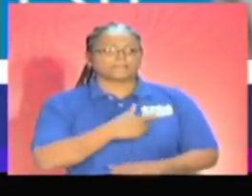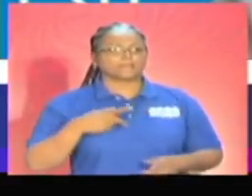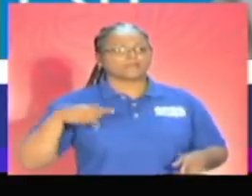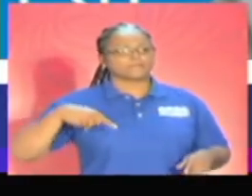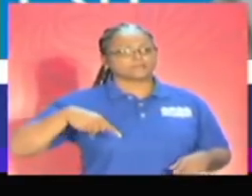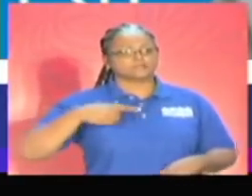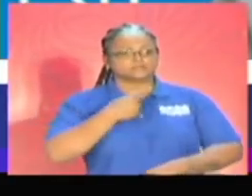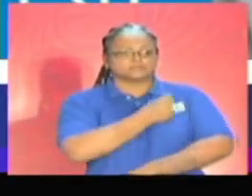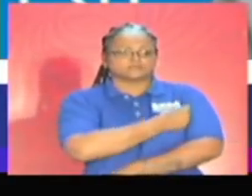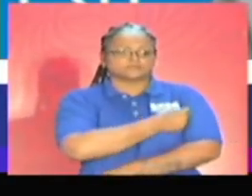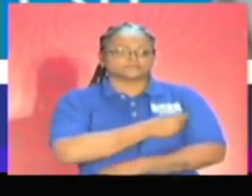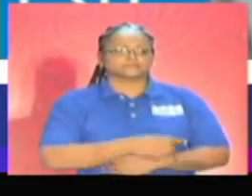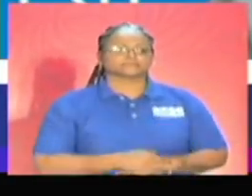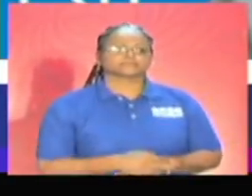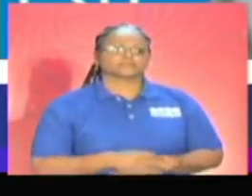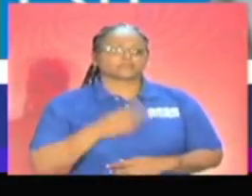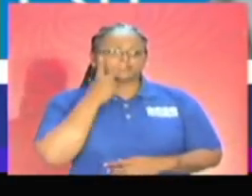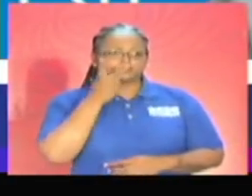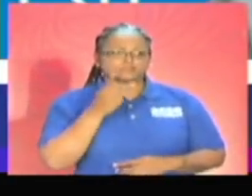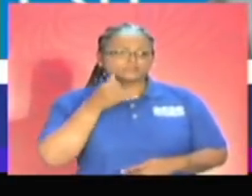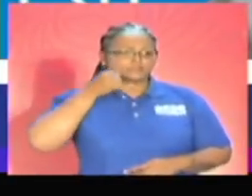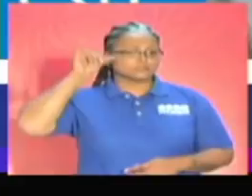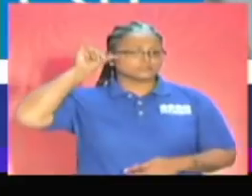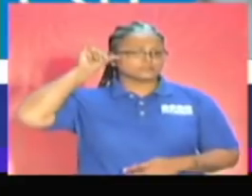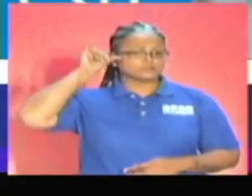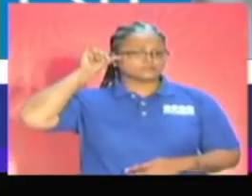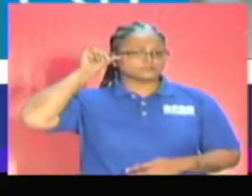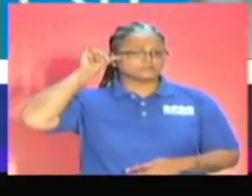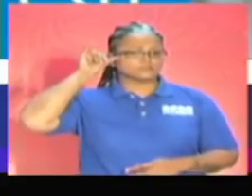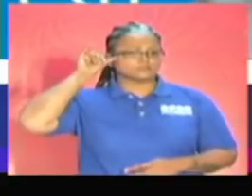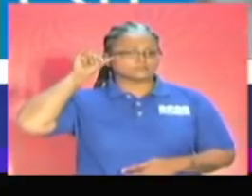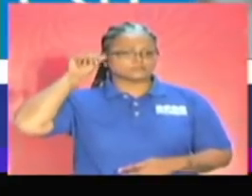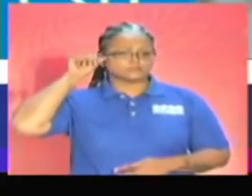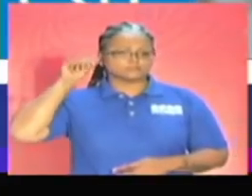number of adults vaccinated, first dose,